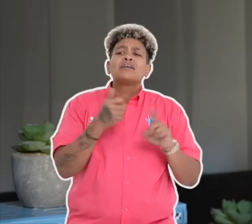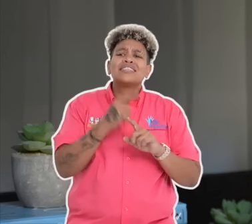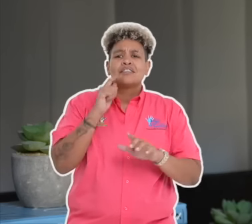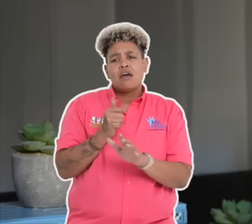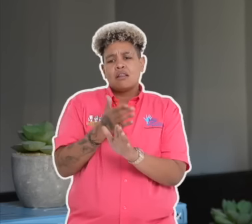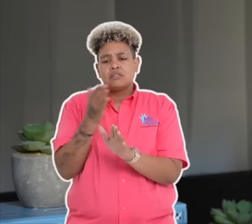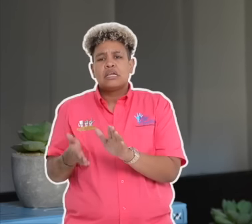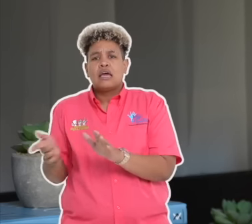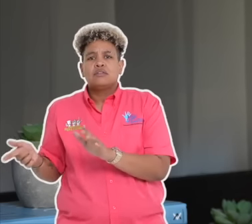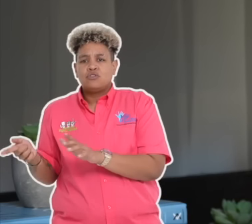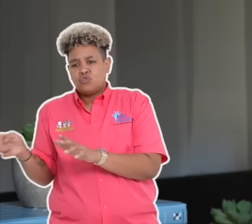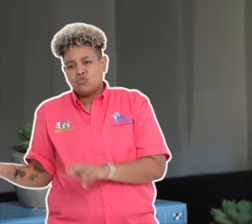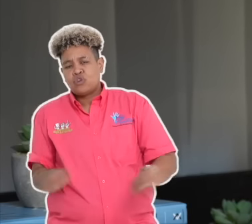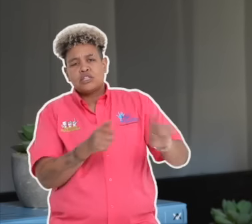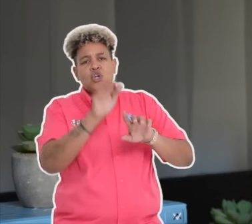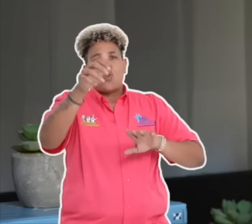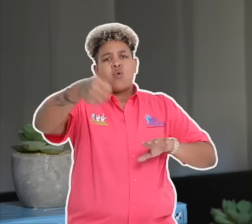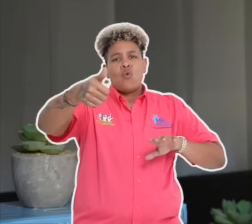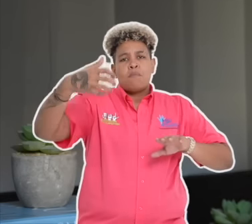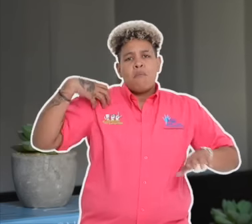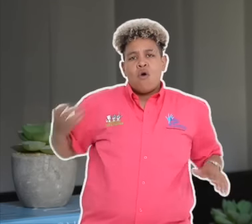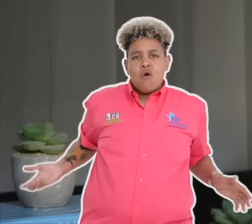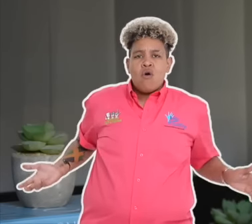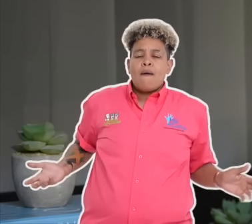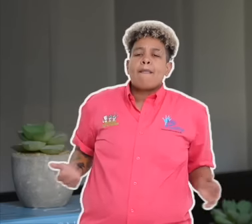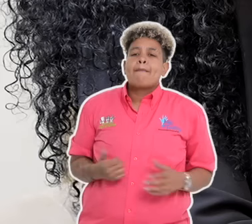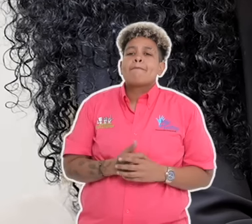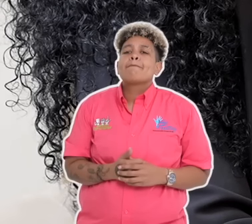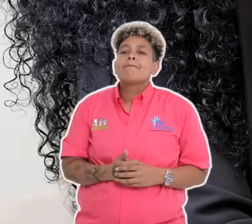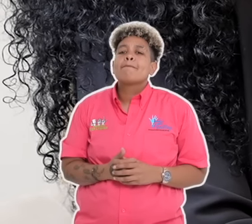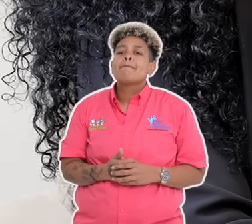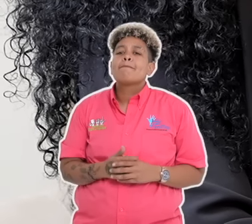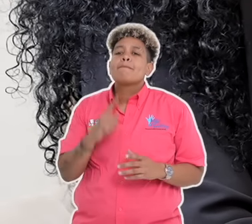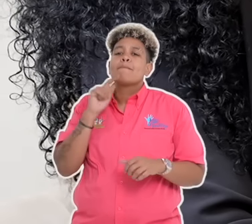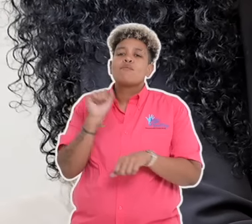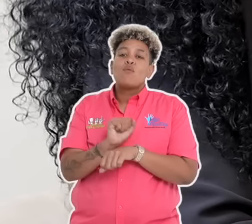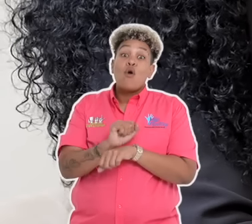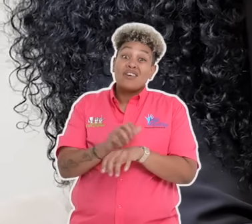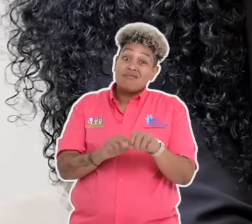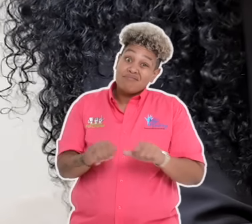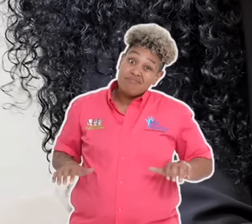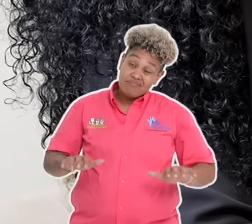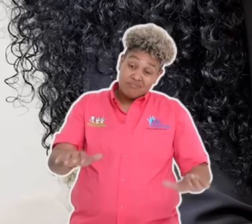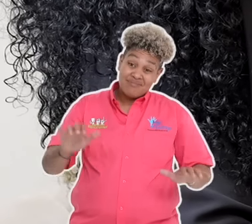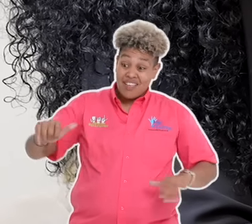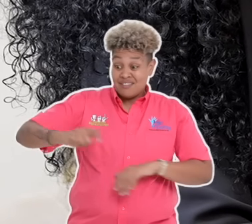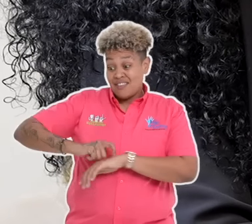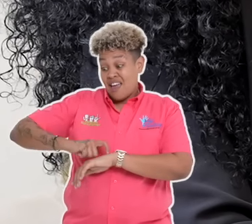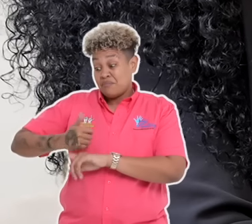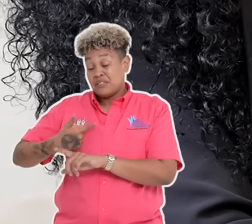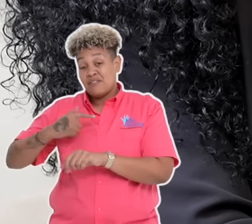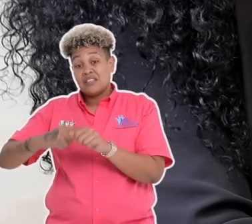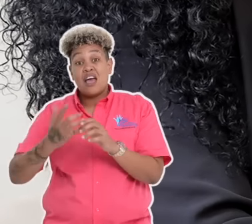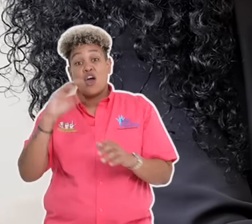And how did you manage to get on the other side of it as you transitioned to being your own boss? So I managed the fear by working extra hard. Mm.